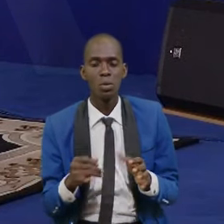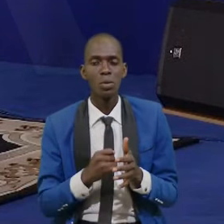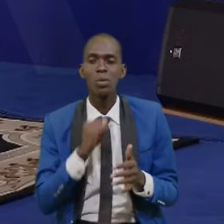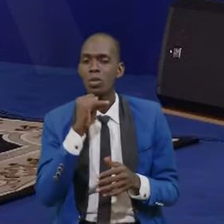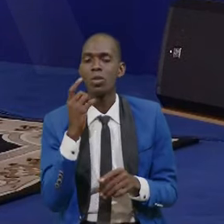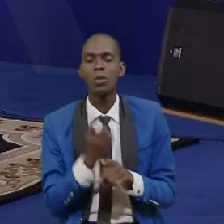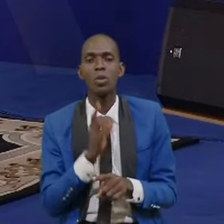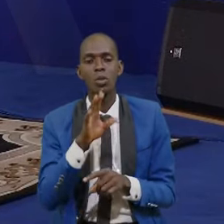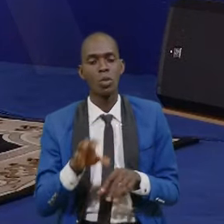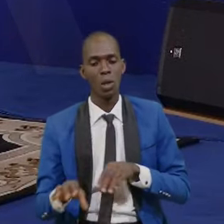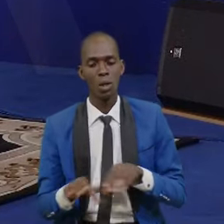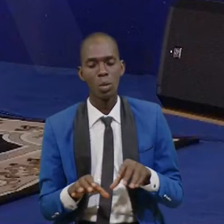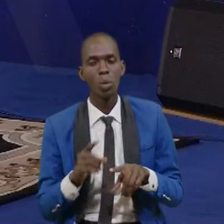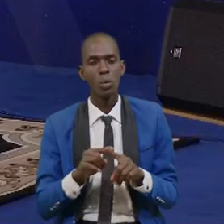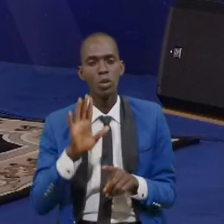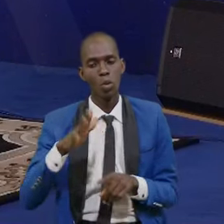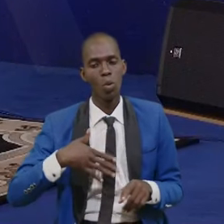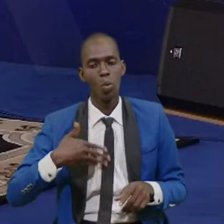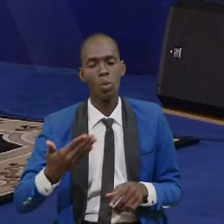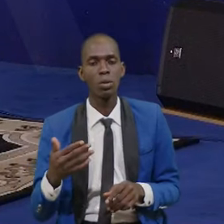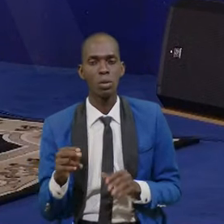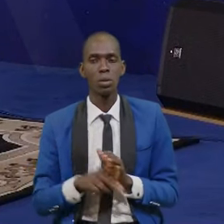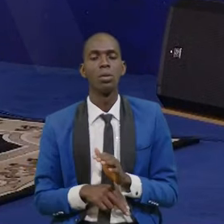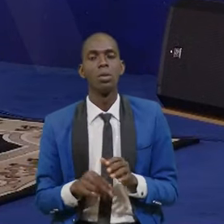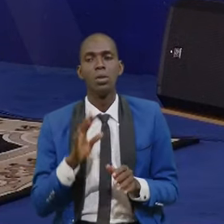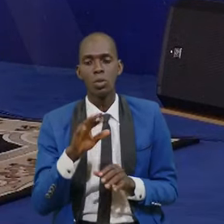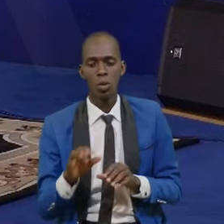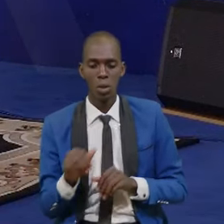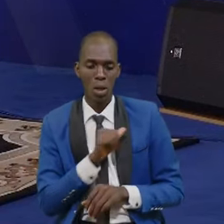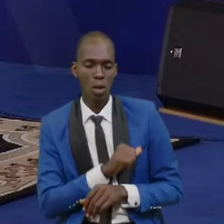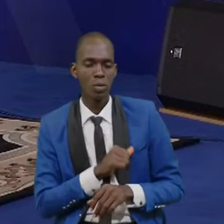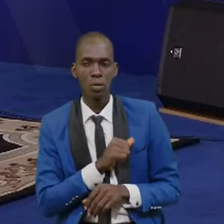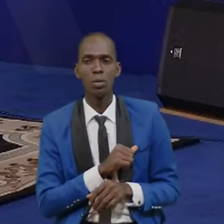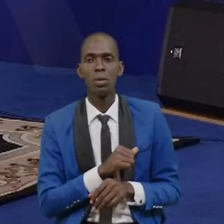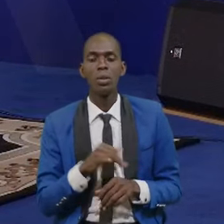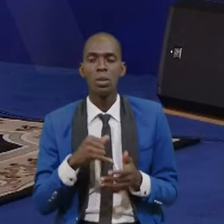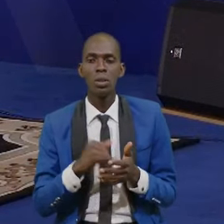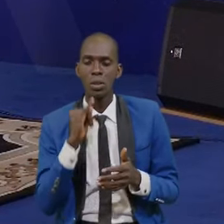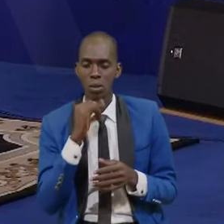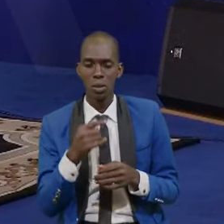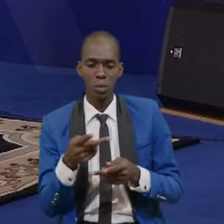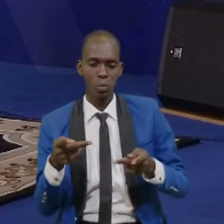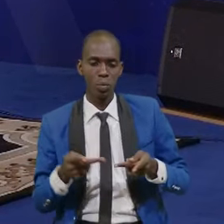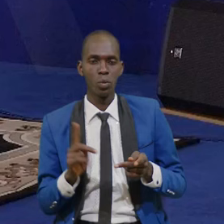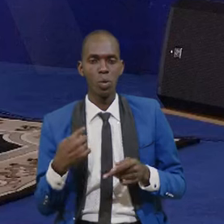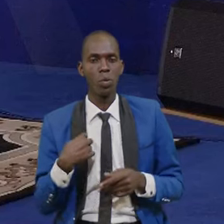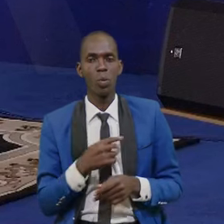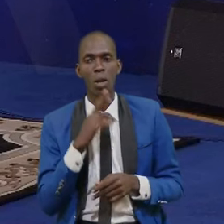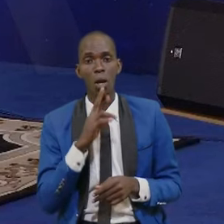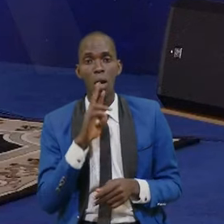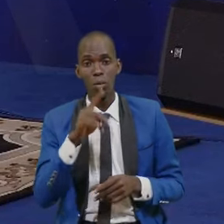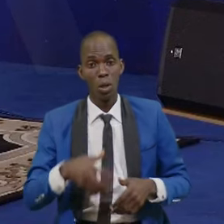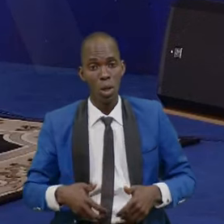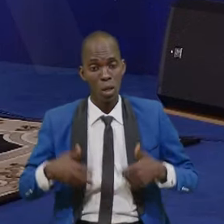the intention, it's the attitude, it's the disposition we have. Are you angry and therefore you say what